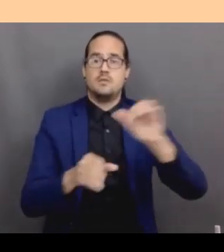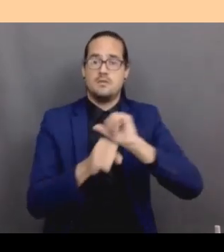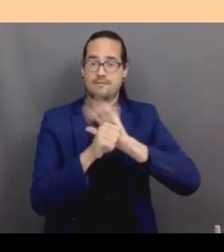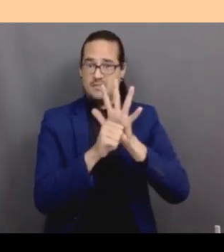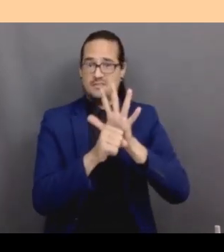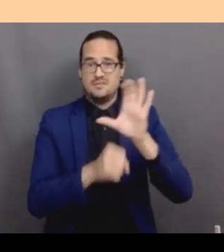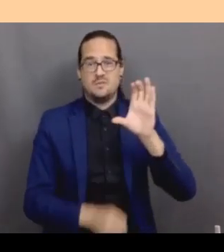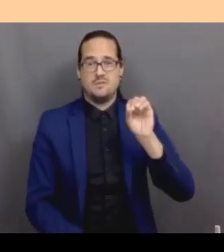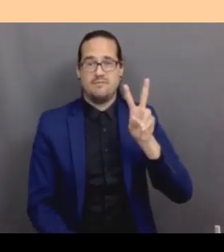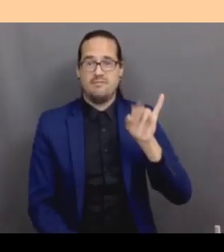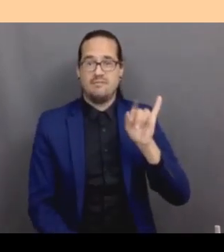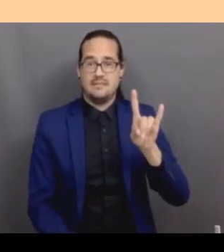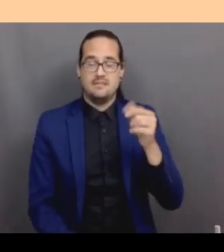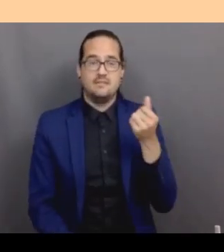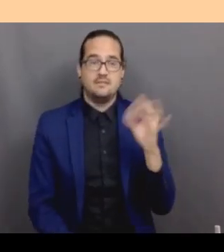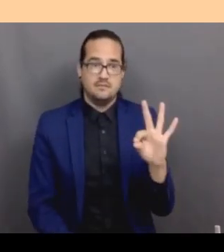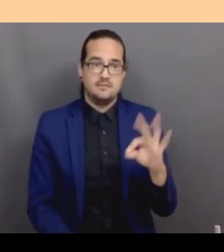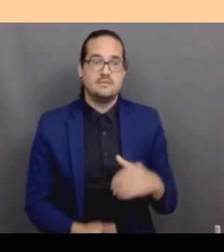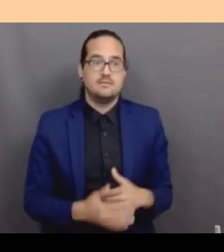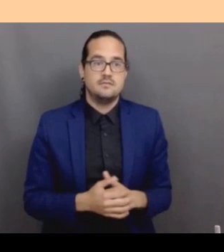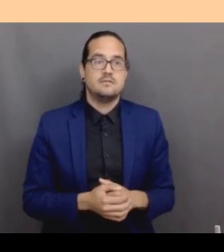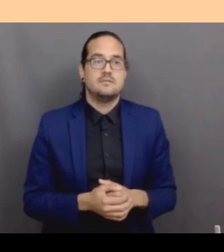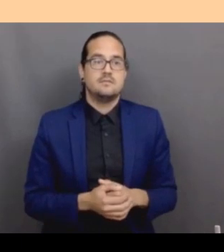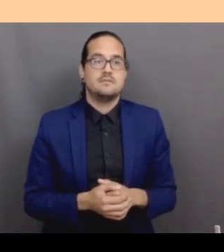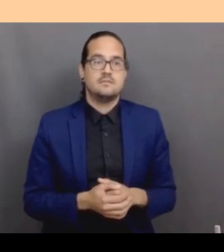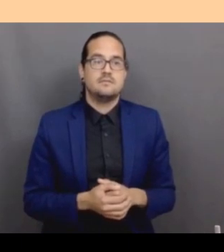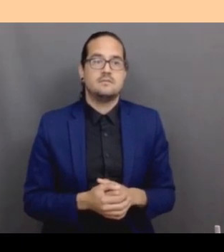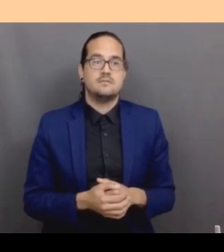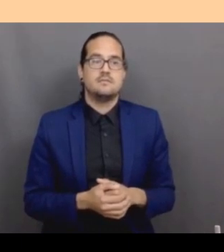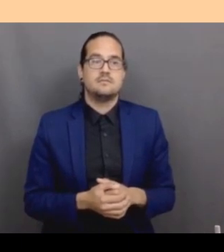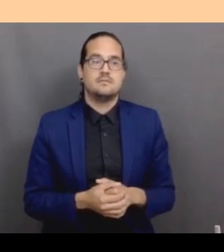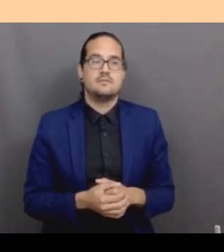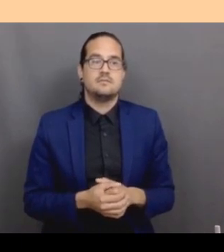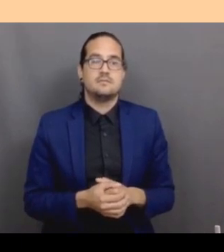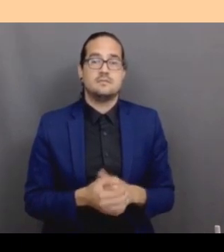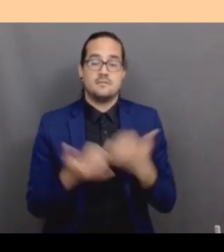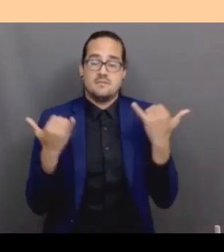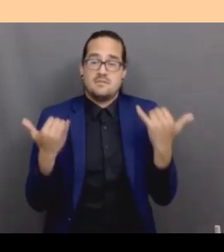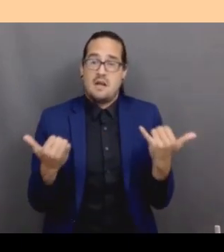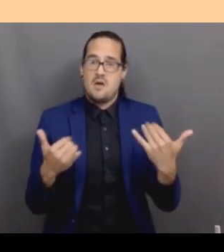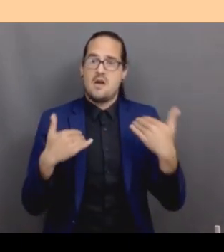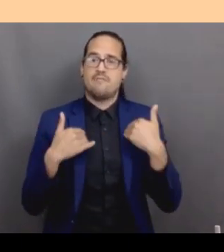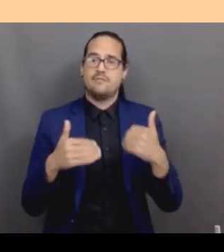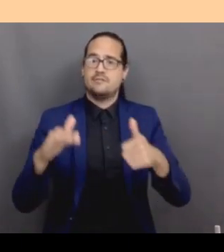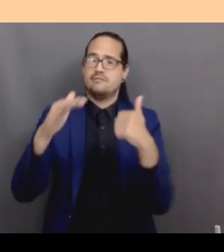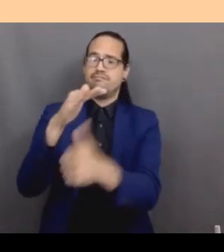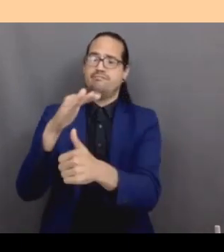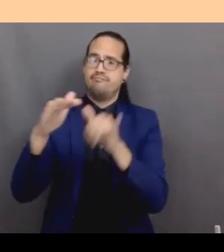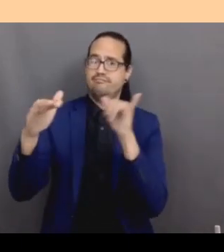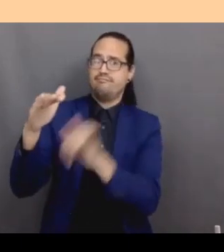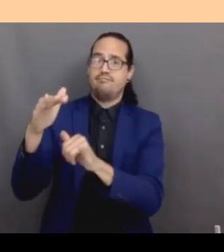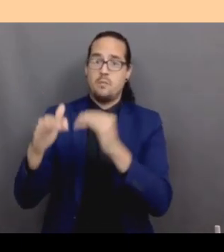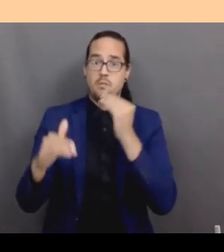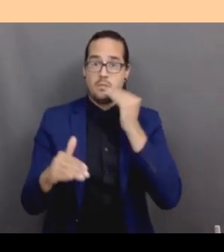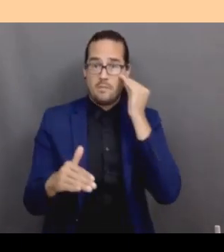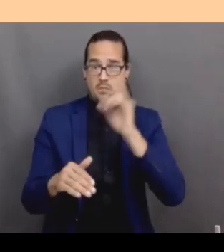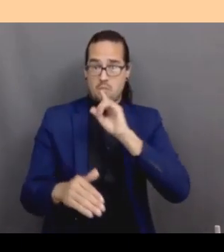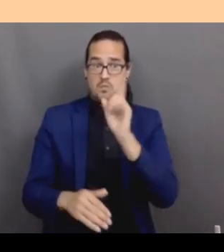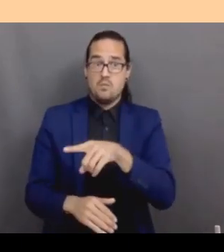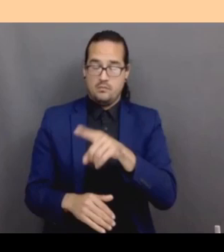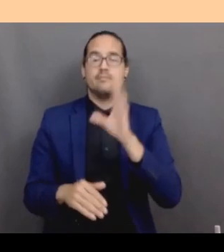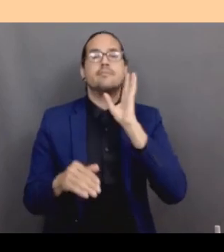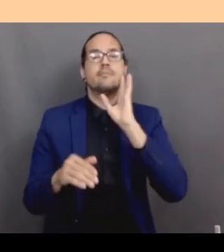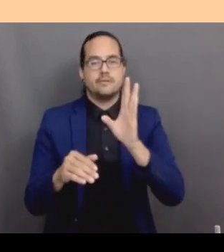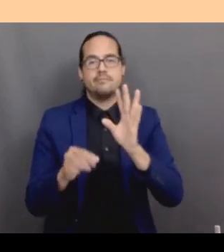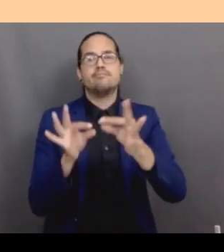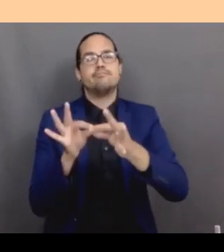our shelter-in-place order with some modifications. And so for more information on that, we'd like to share with you a message from